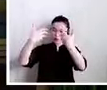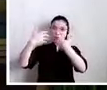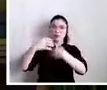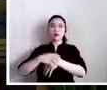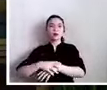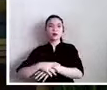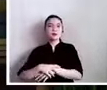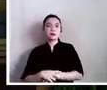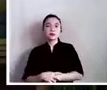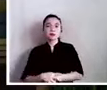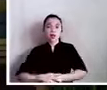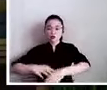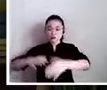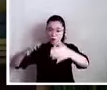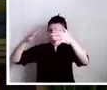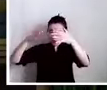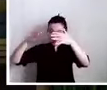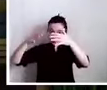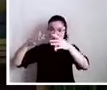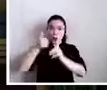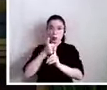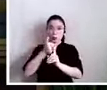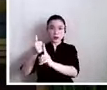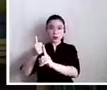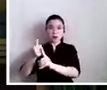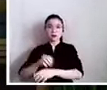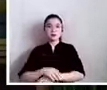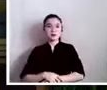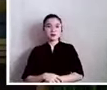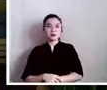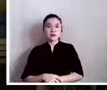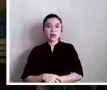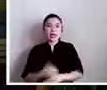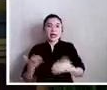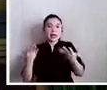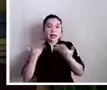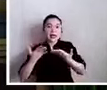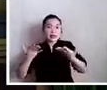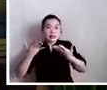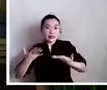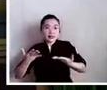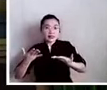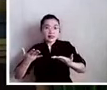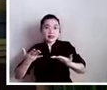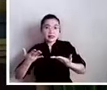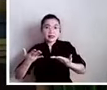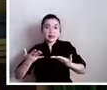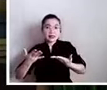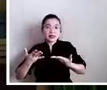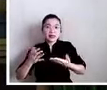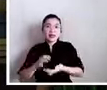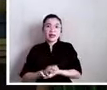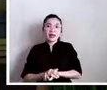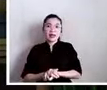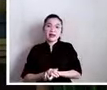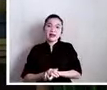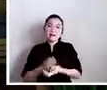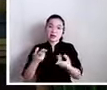ang atong kaugalingon. And with that, my dear brothers and sisters, when this comes into our